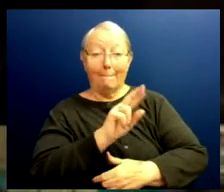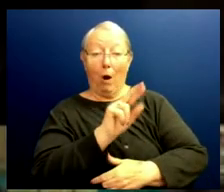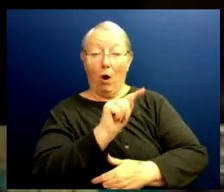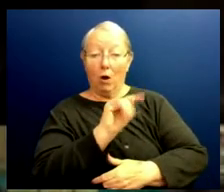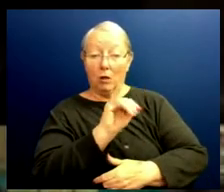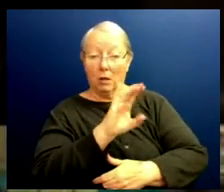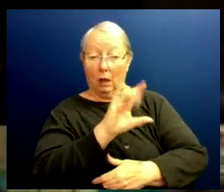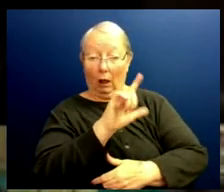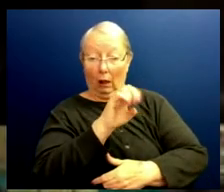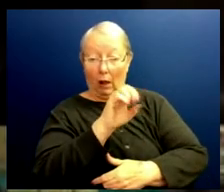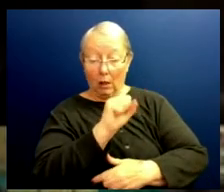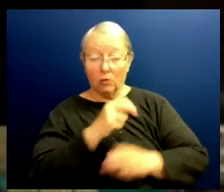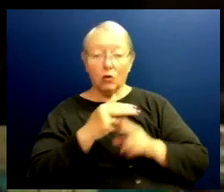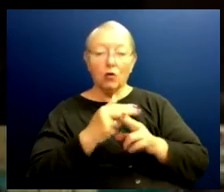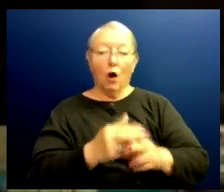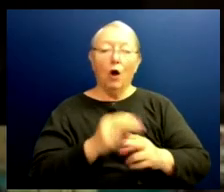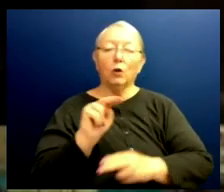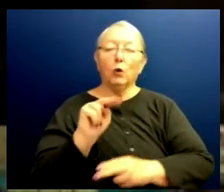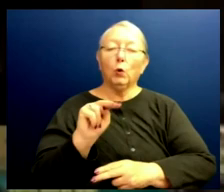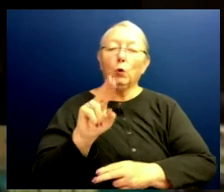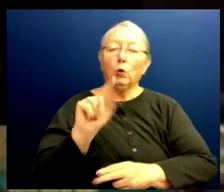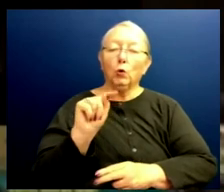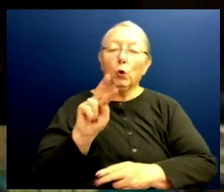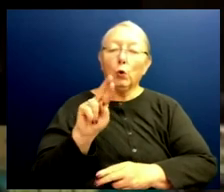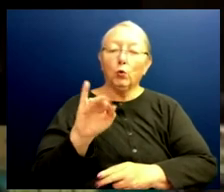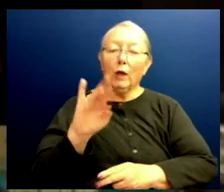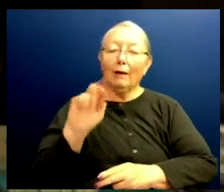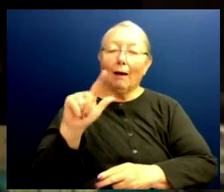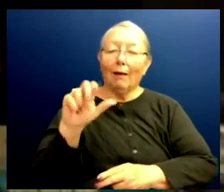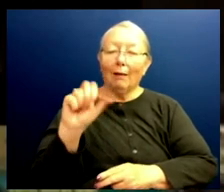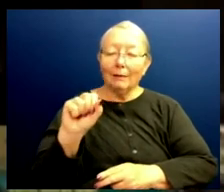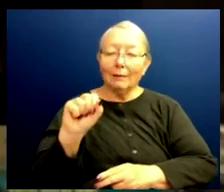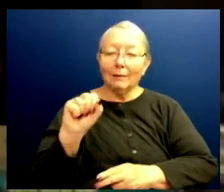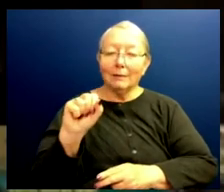particles. They have a speed that's roughly the speed of light,